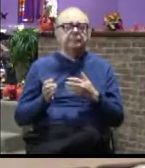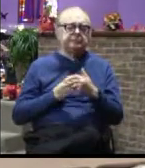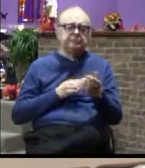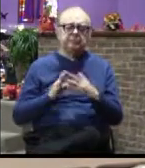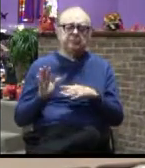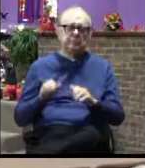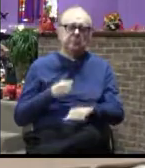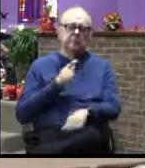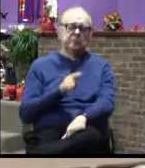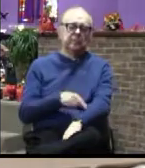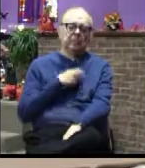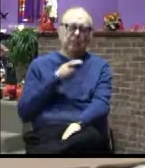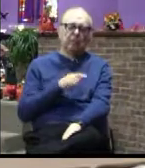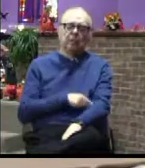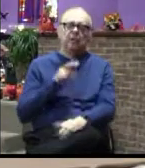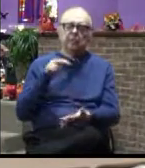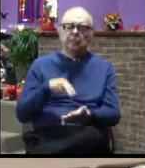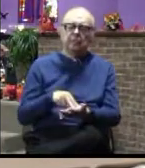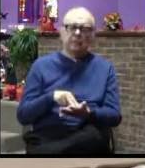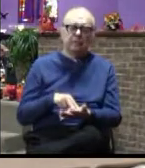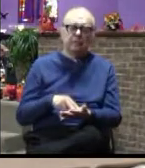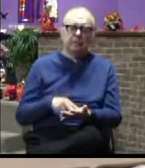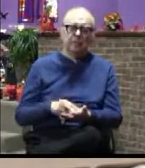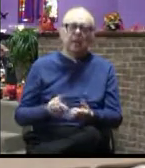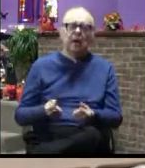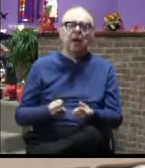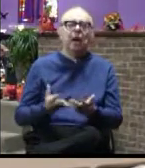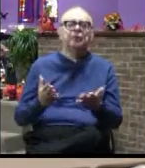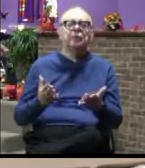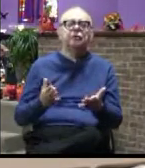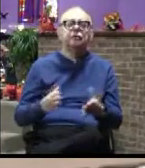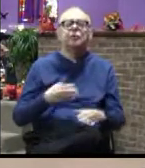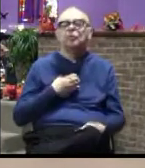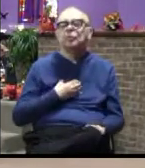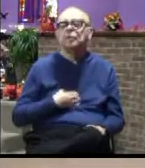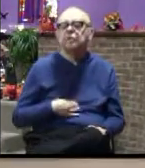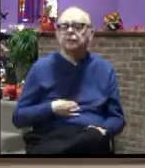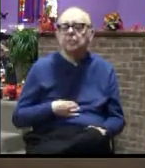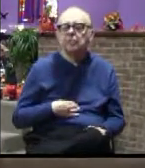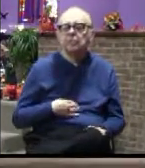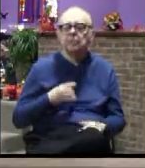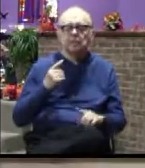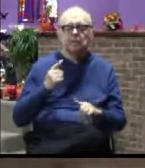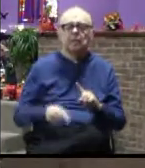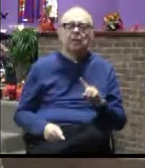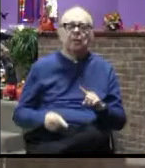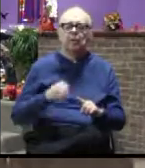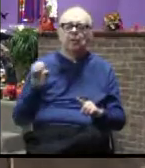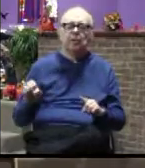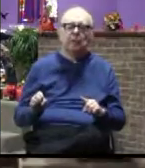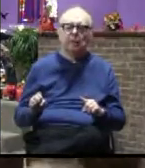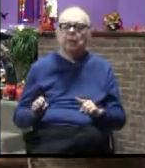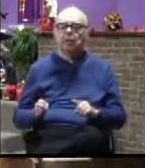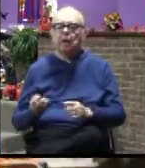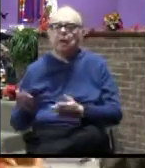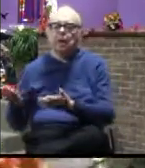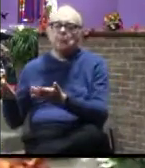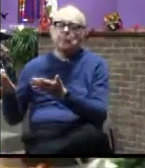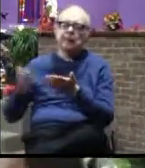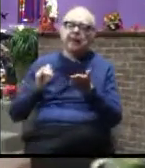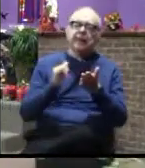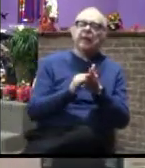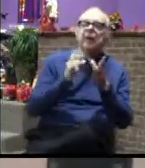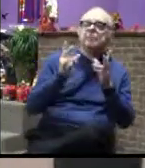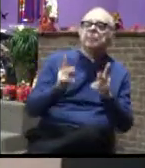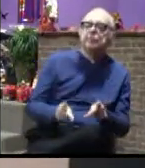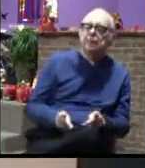And no matter how long you stand near, no matter how much you wish, you can't ever bring them back to